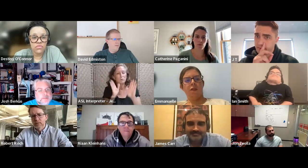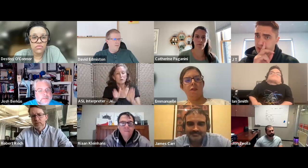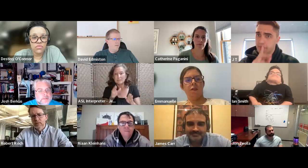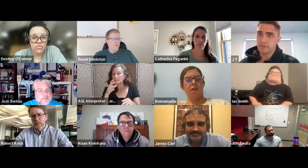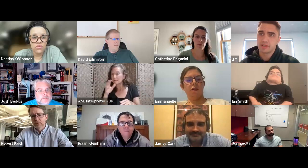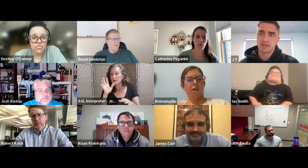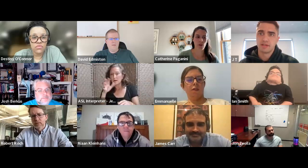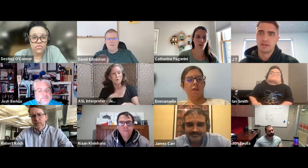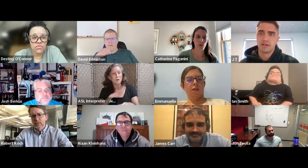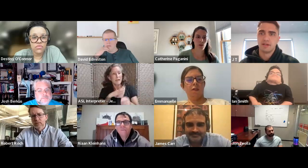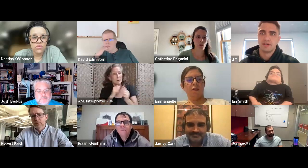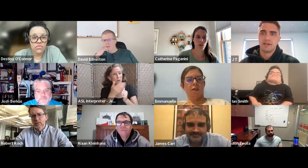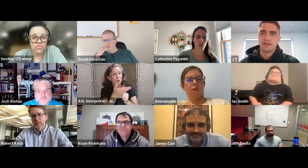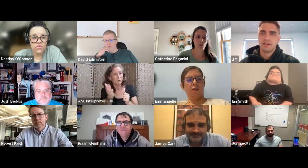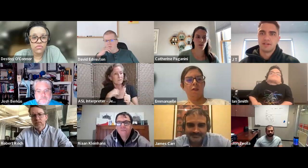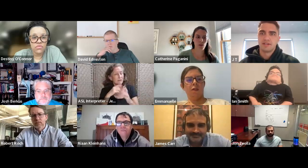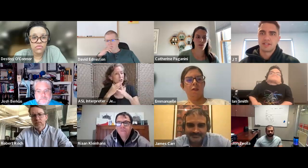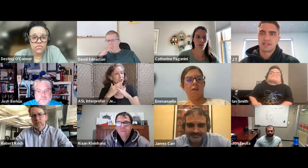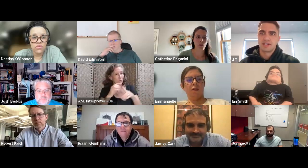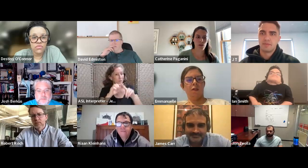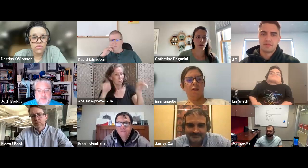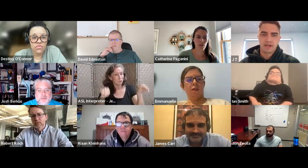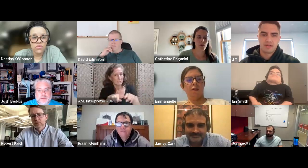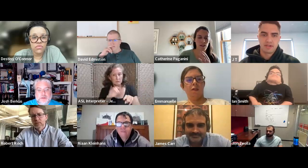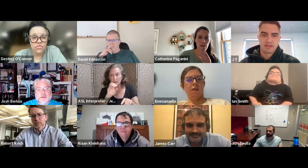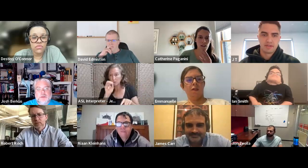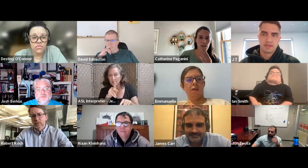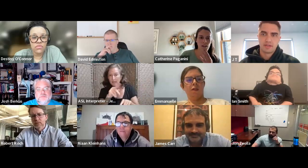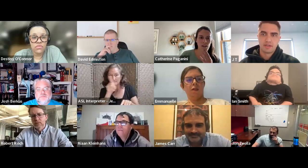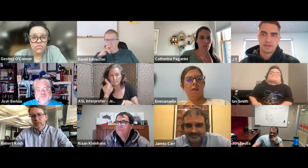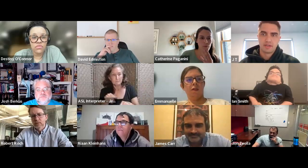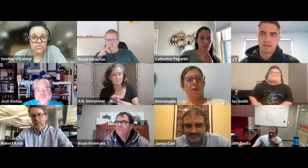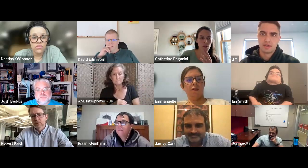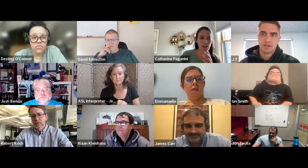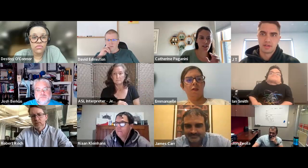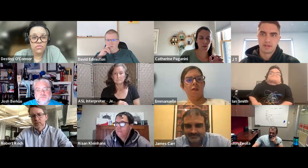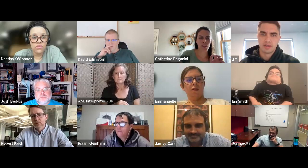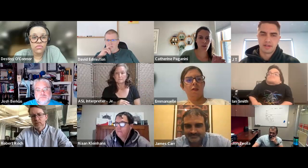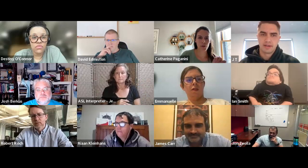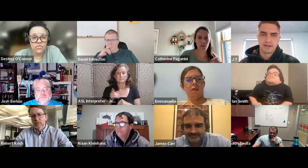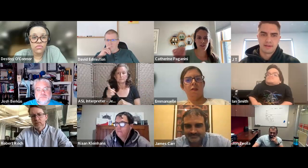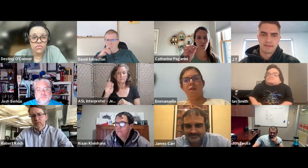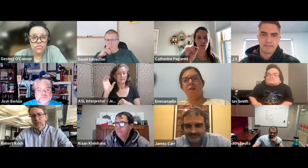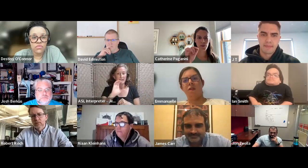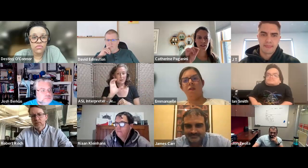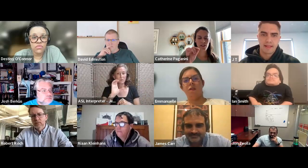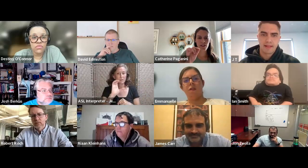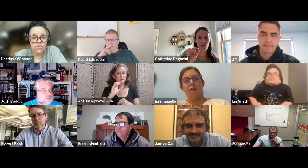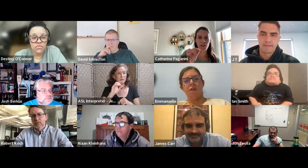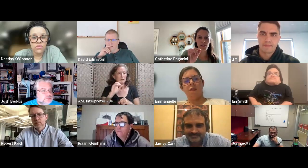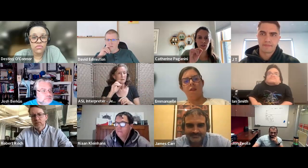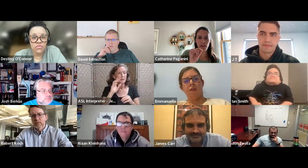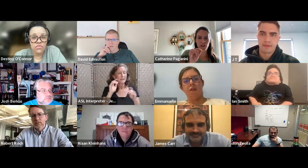screen for a couple of minutes and just give a bit of a background? The only thing is with the interpreters will be a